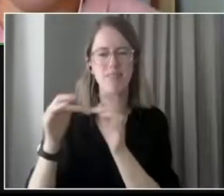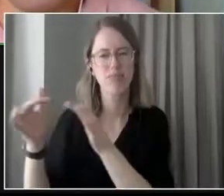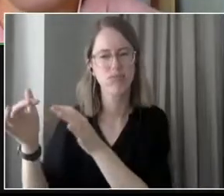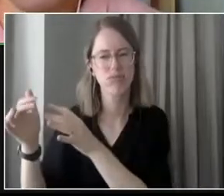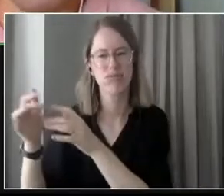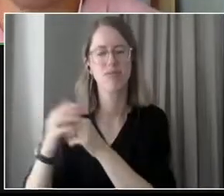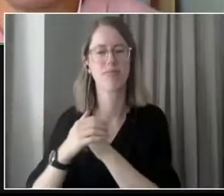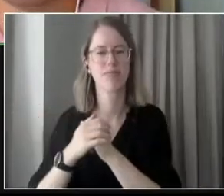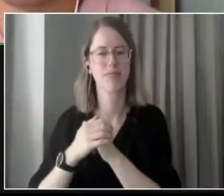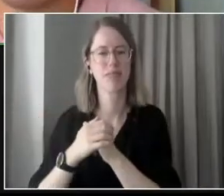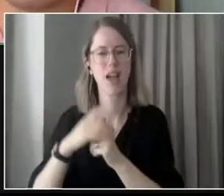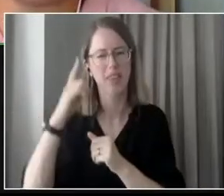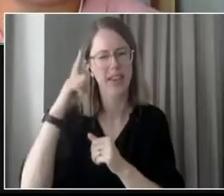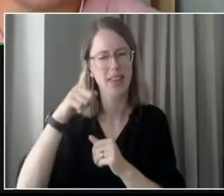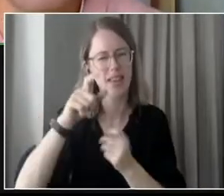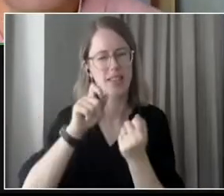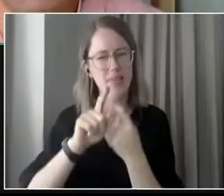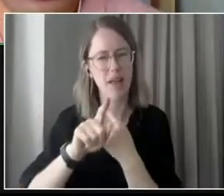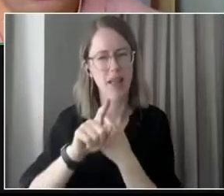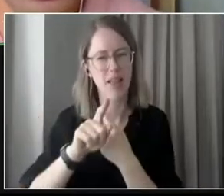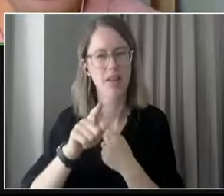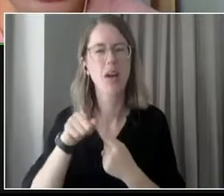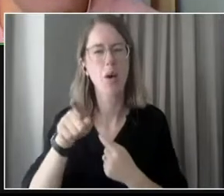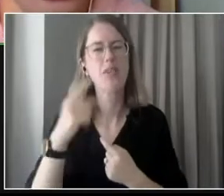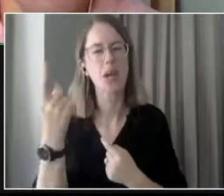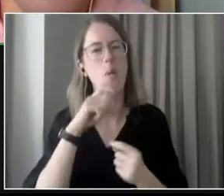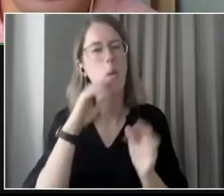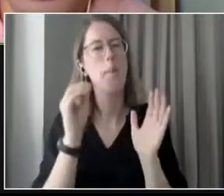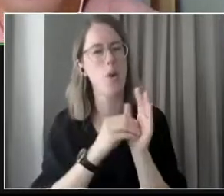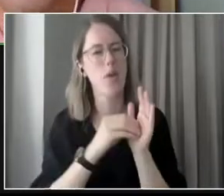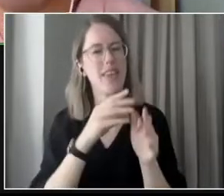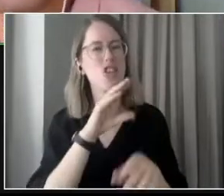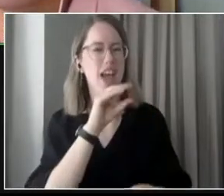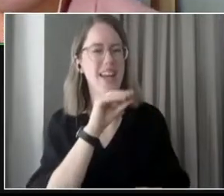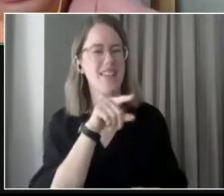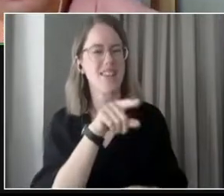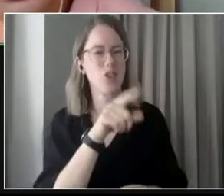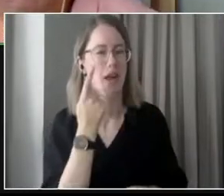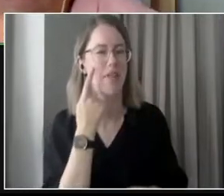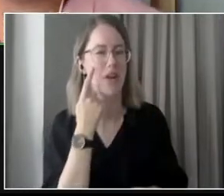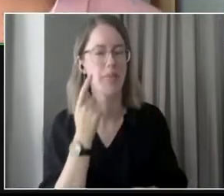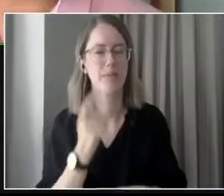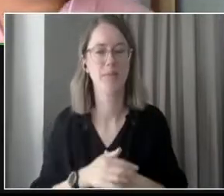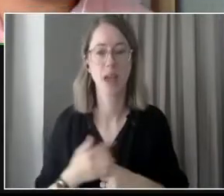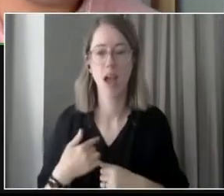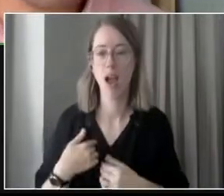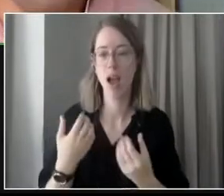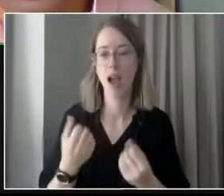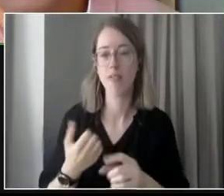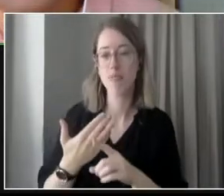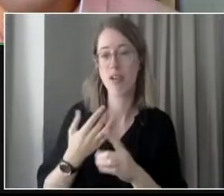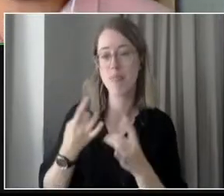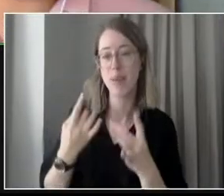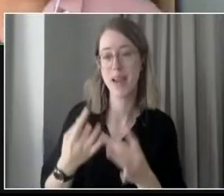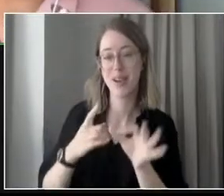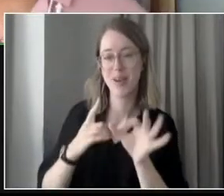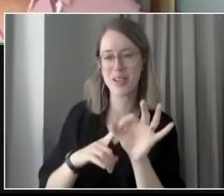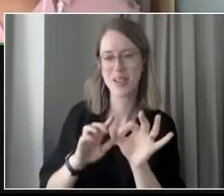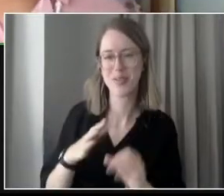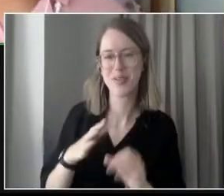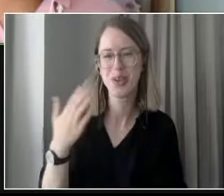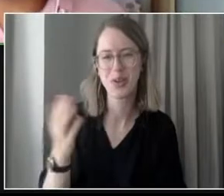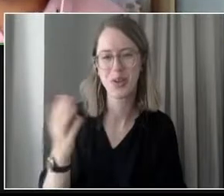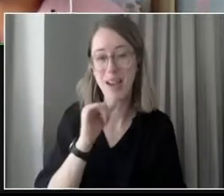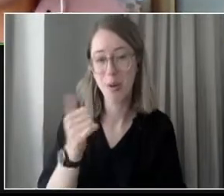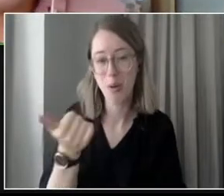I'm pretty sure it is, but one of my lovely colleagues will pop it in the chat for us. I do have some pre-prepared questions, Andrew, if you wouldn't